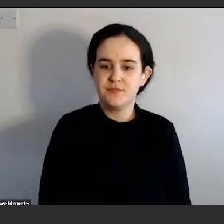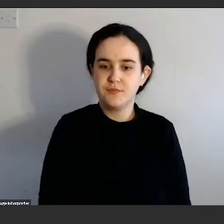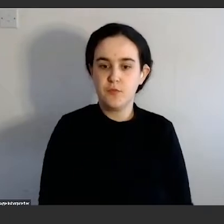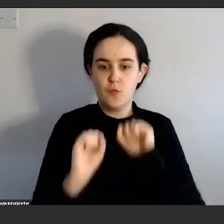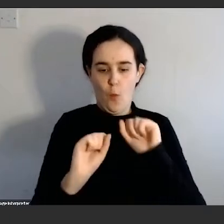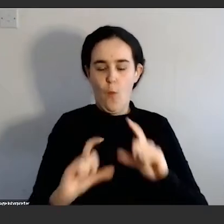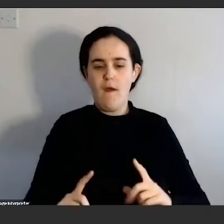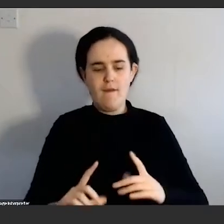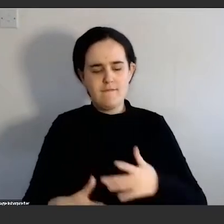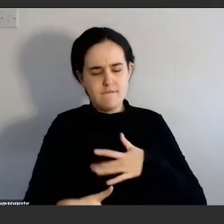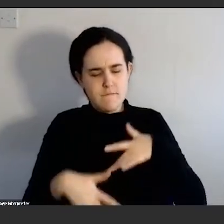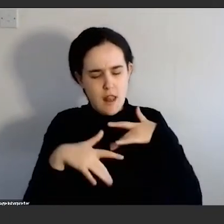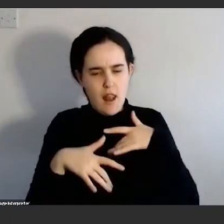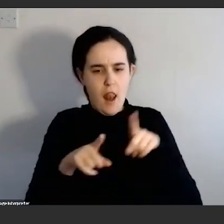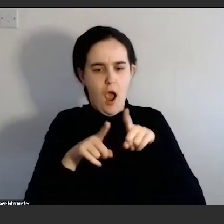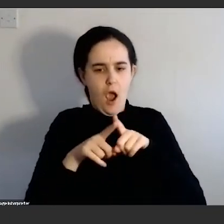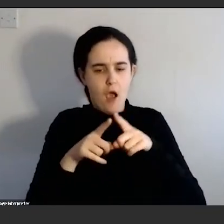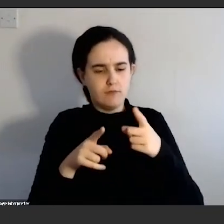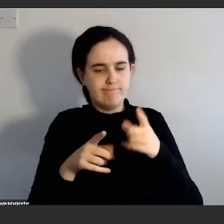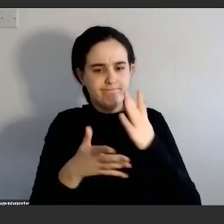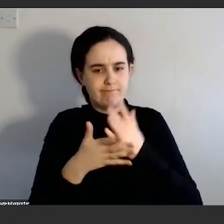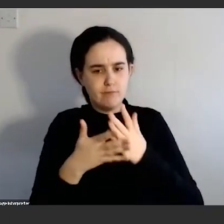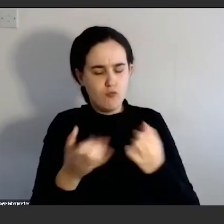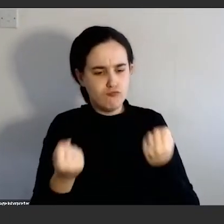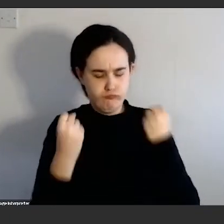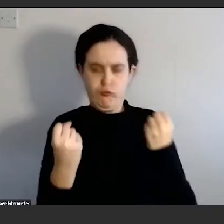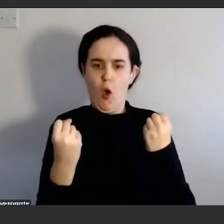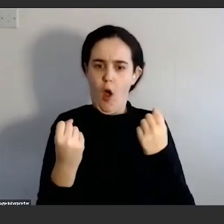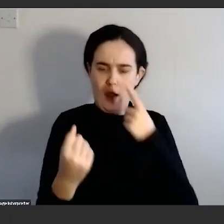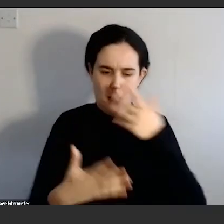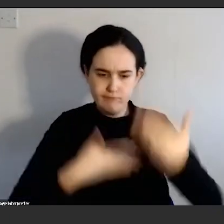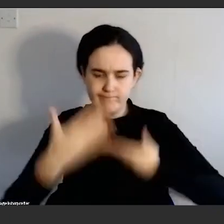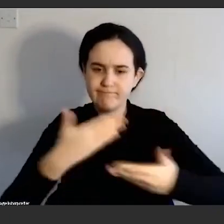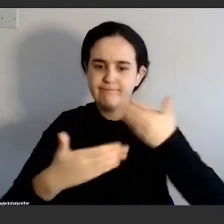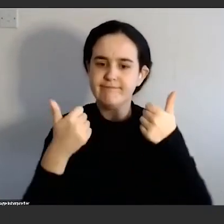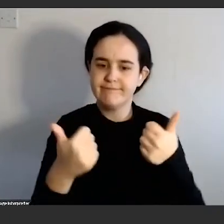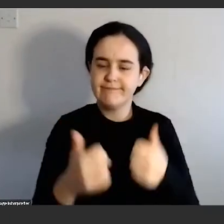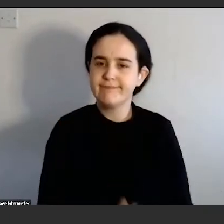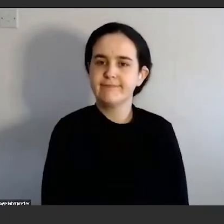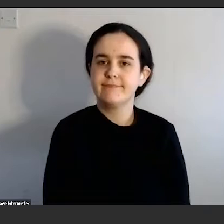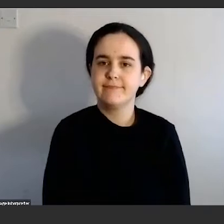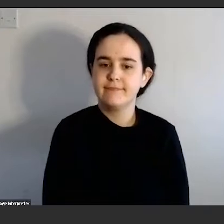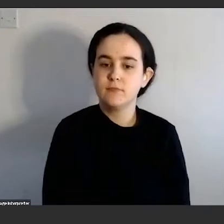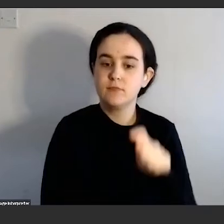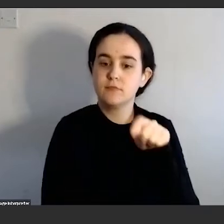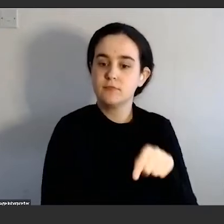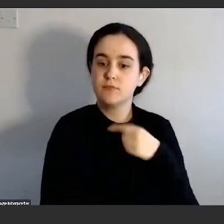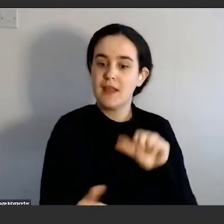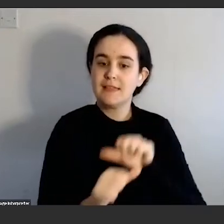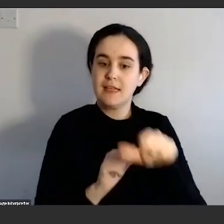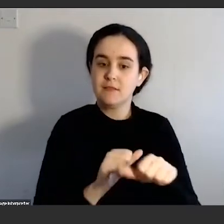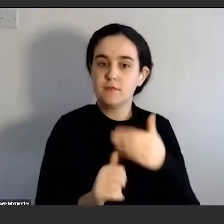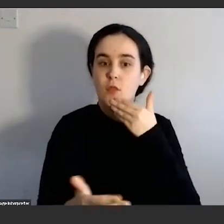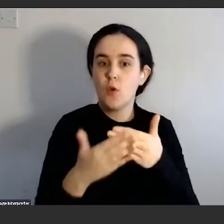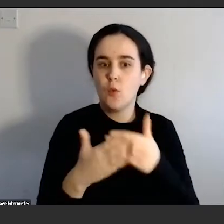ahead. Thank you very much. I'm Tom Shakespeare, and I'm a researcher and have been for 30 years or